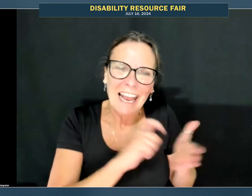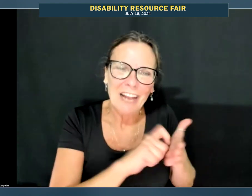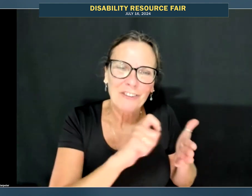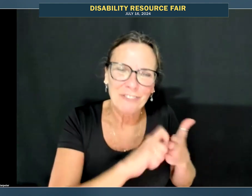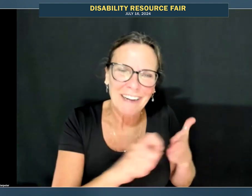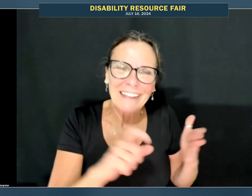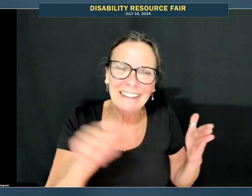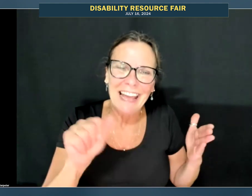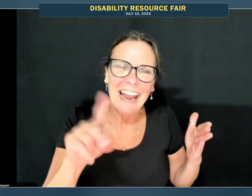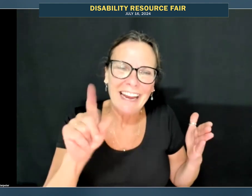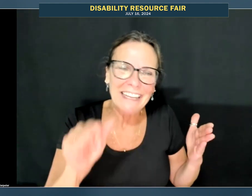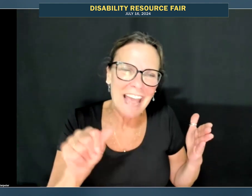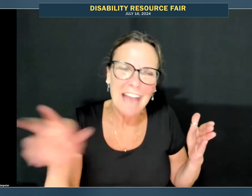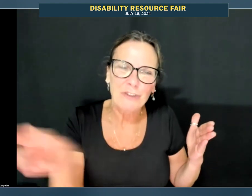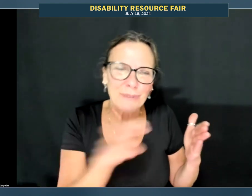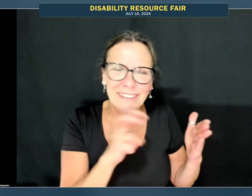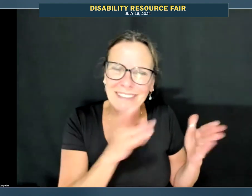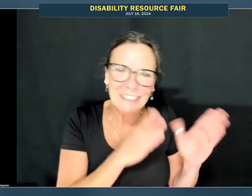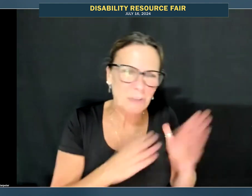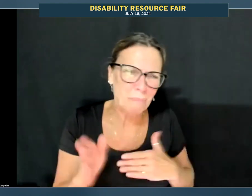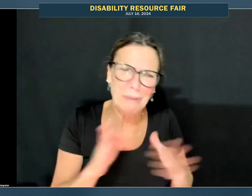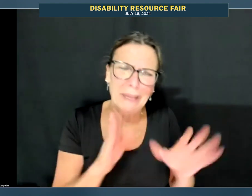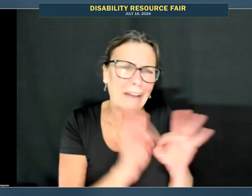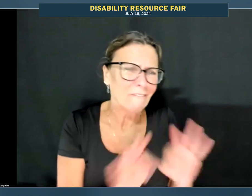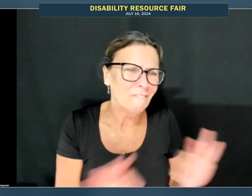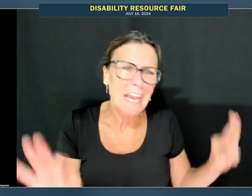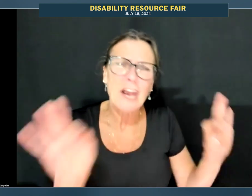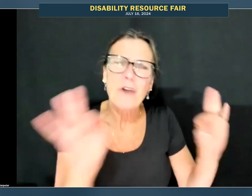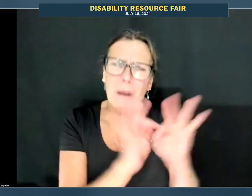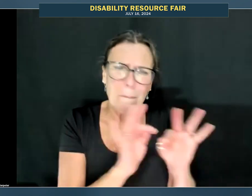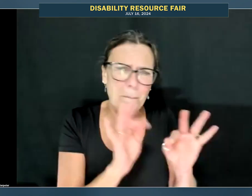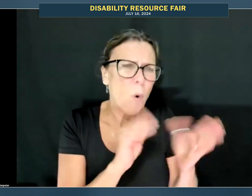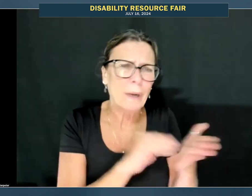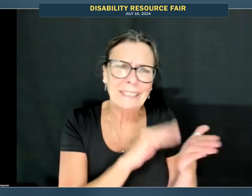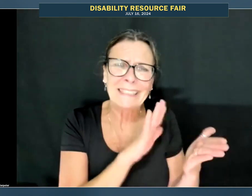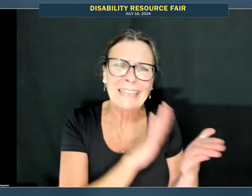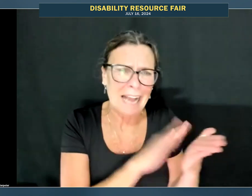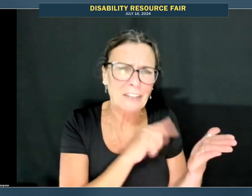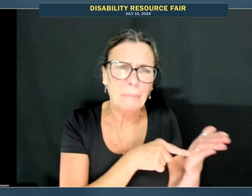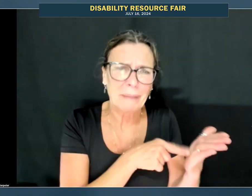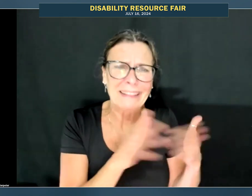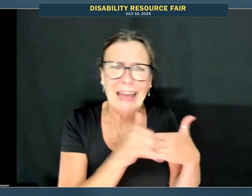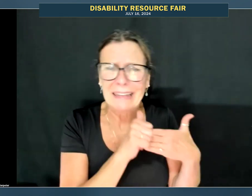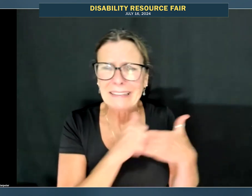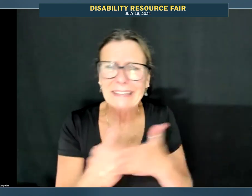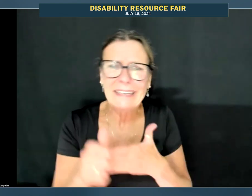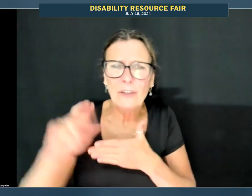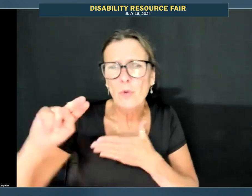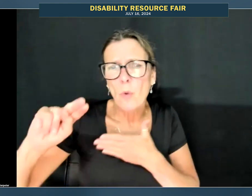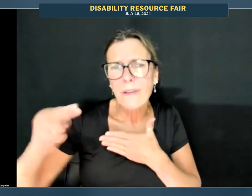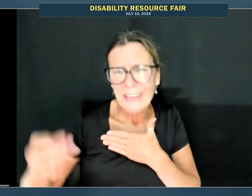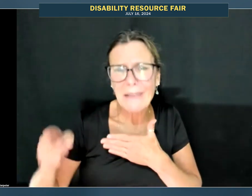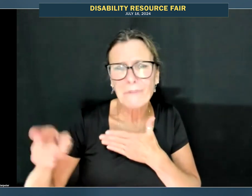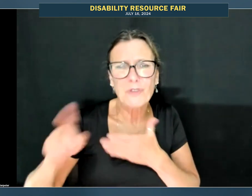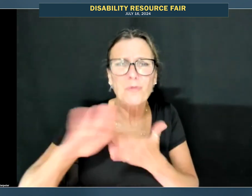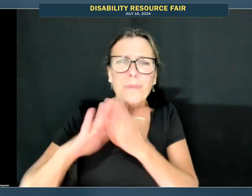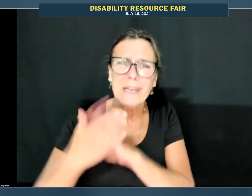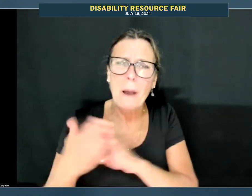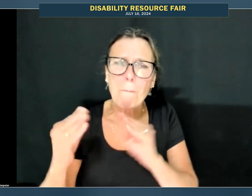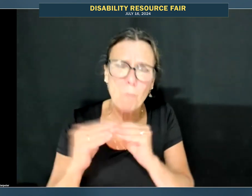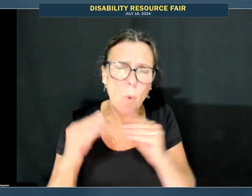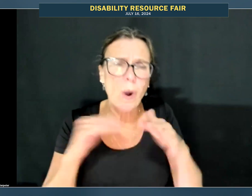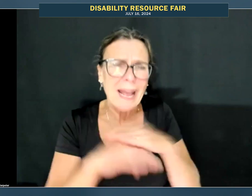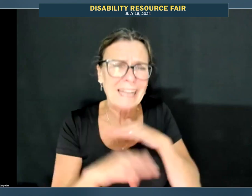Transition Plan, which is an extremely important document that is leading Northampton to become more accessible, and was